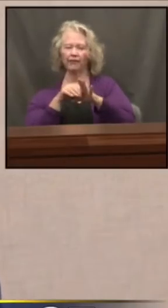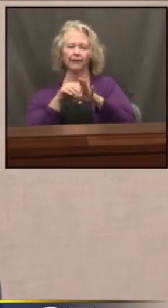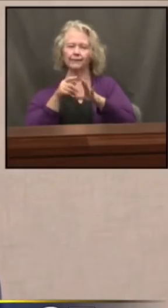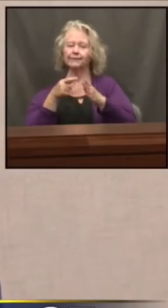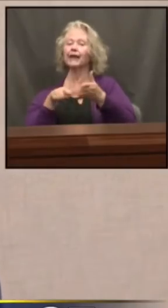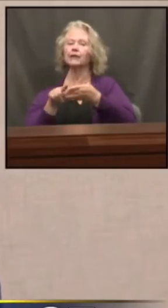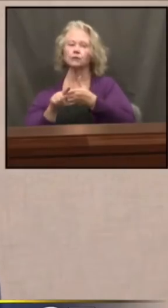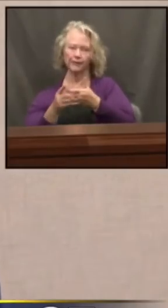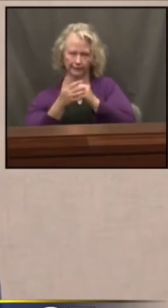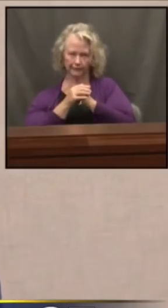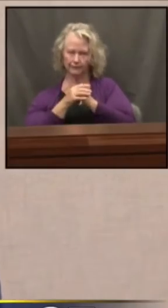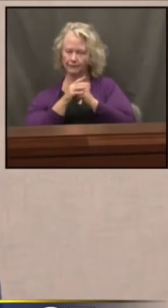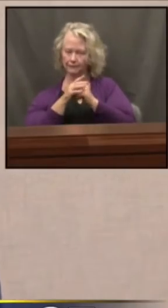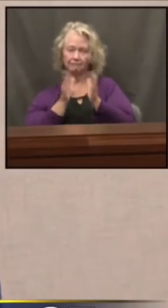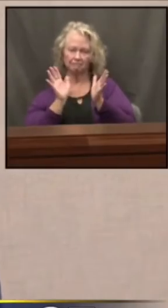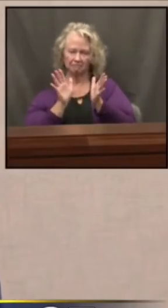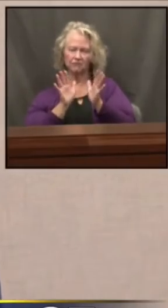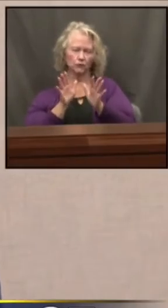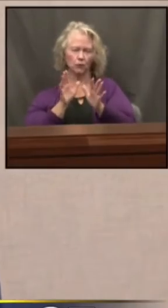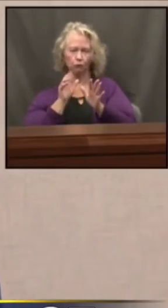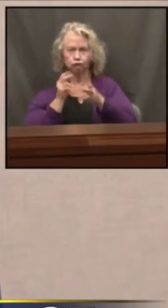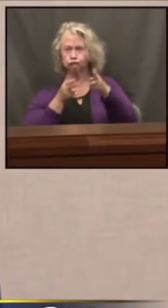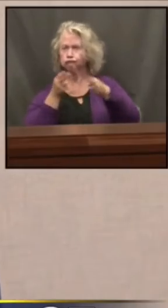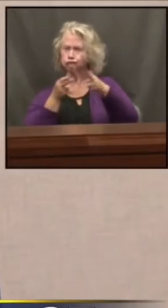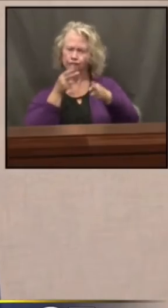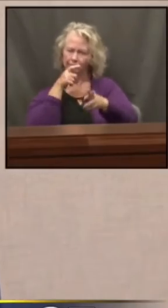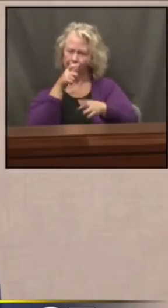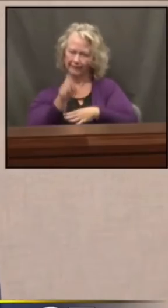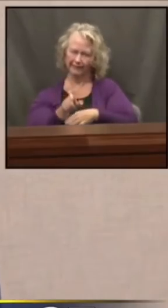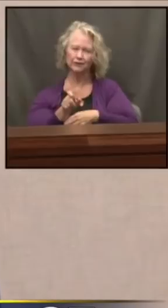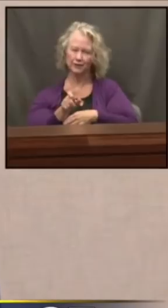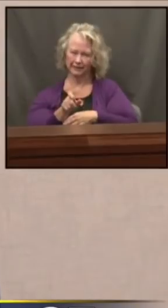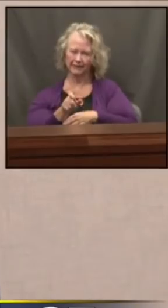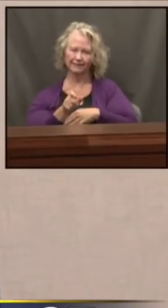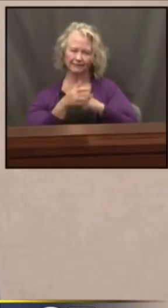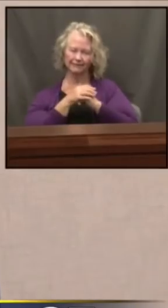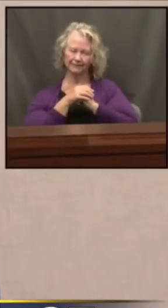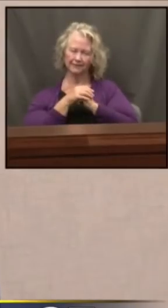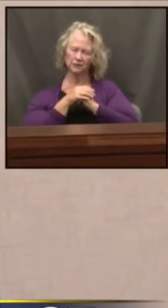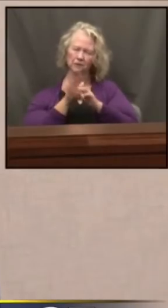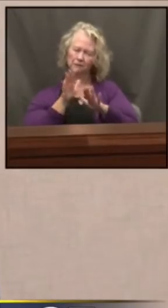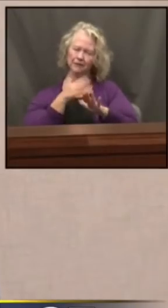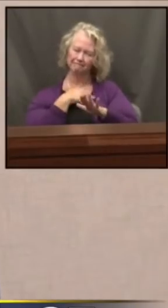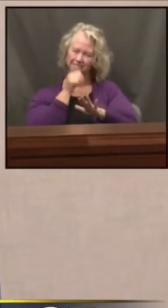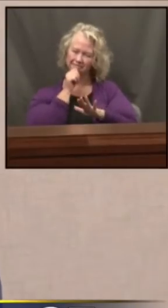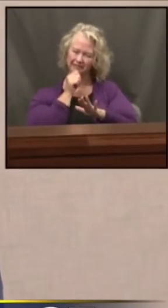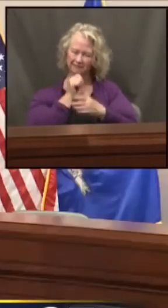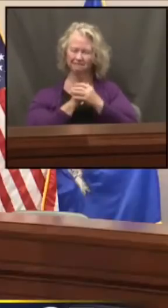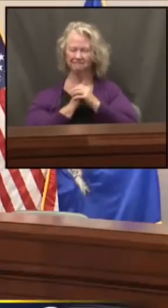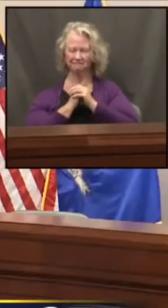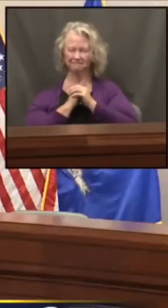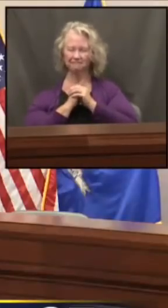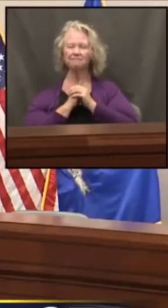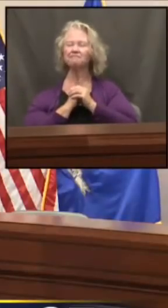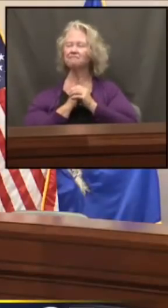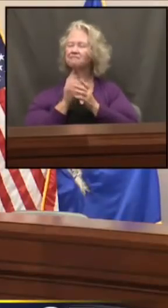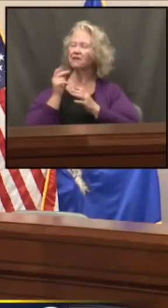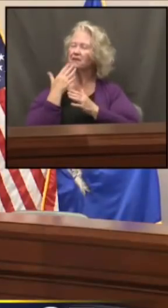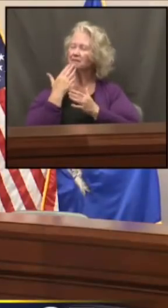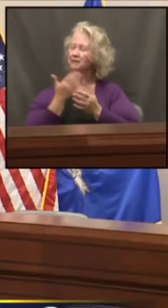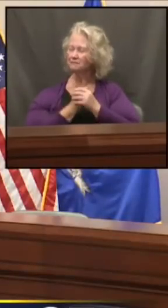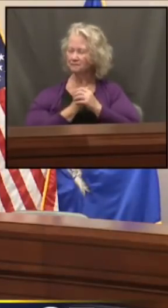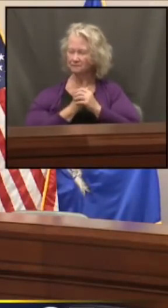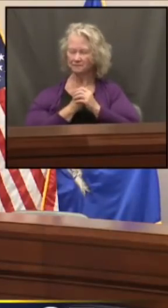at the absolute latest. So, I don't think a lot of patience is going to be required, but we'll see what happens tomorrow. Okay, thanks very much.